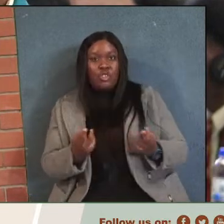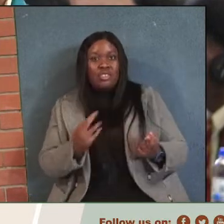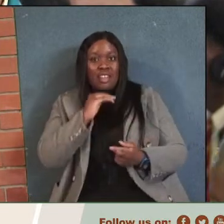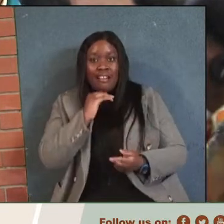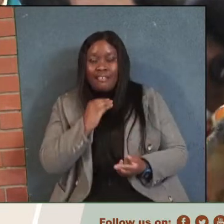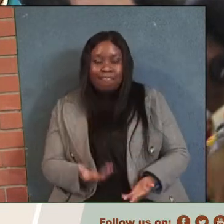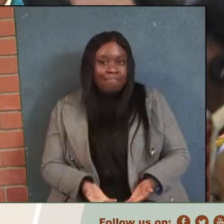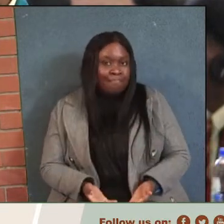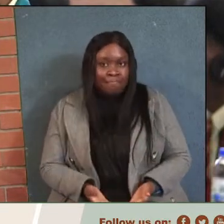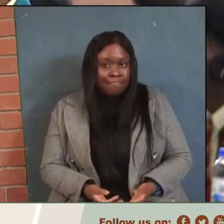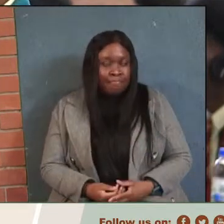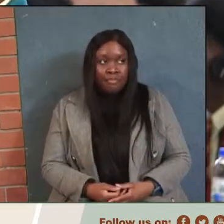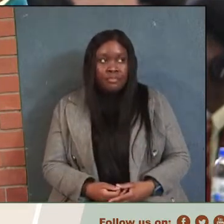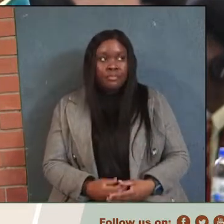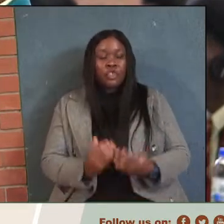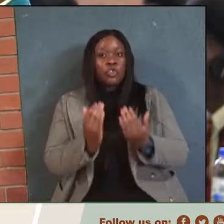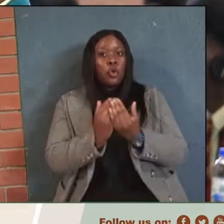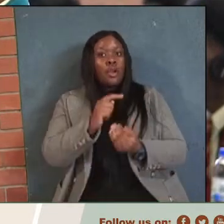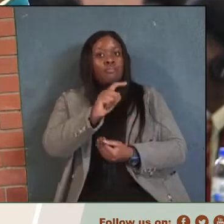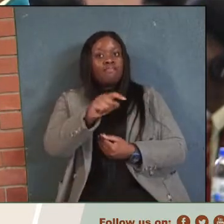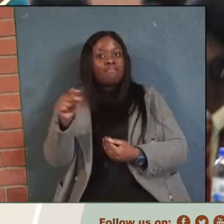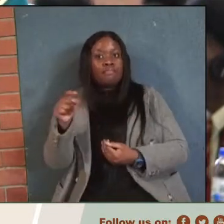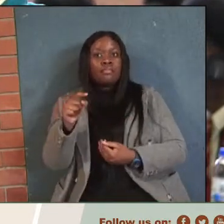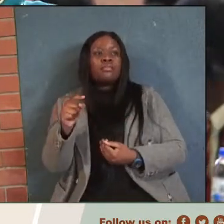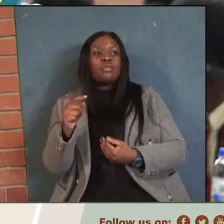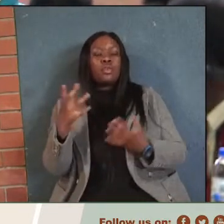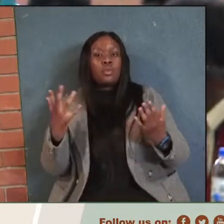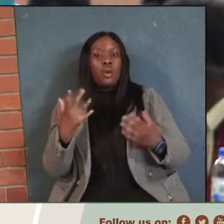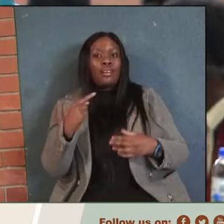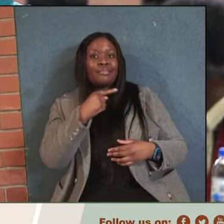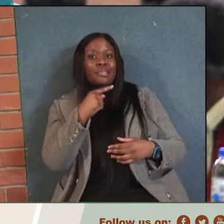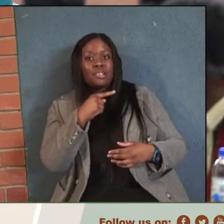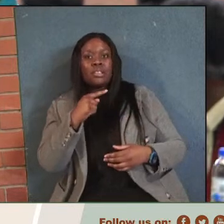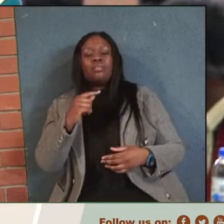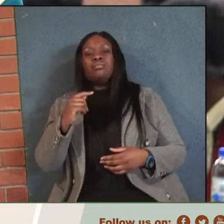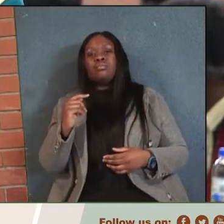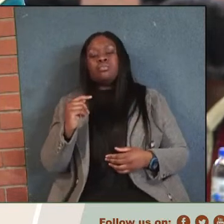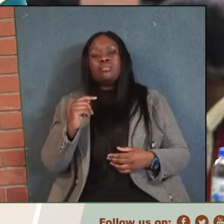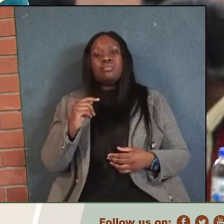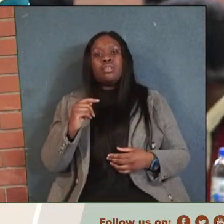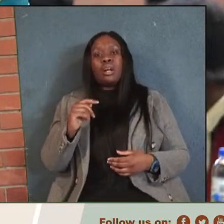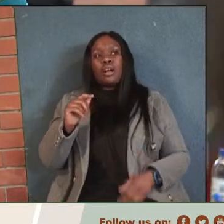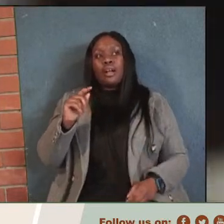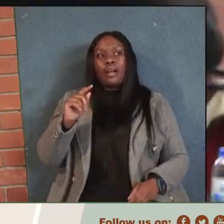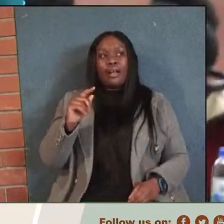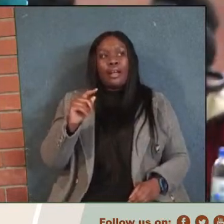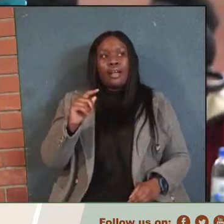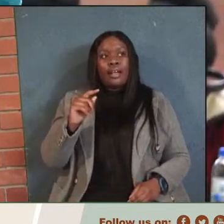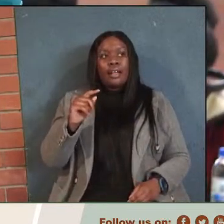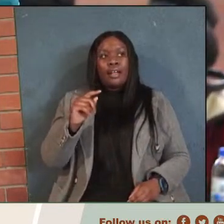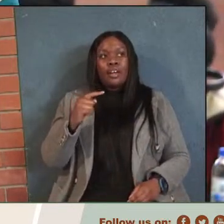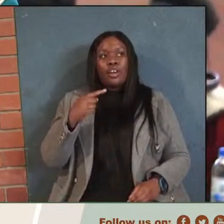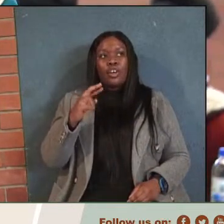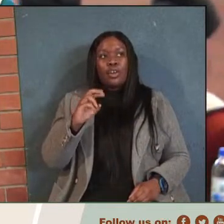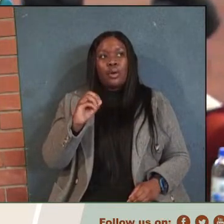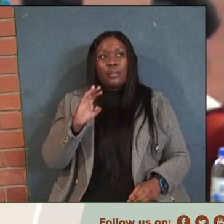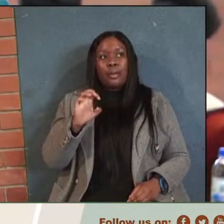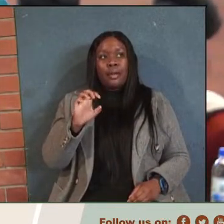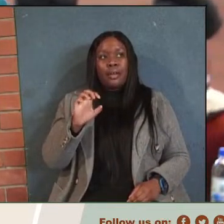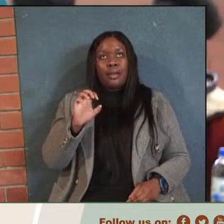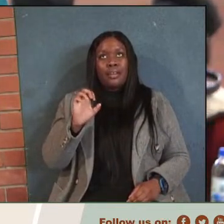are schools in Gauteng, such as Gelukdal, where this one high school is a big feeder for a maximum of two primary